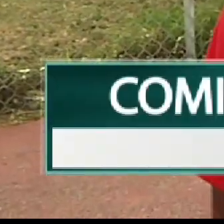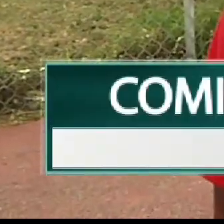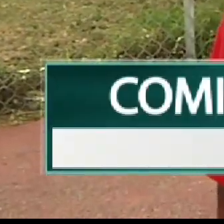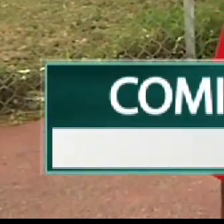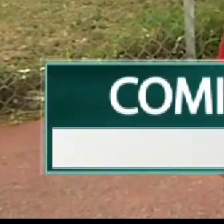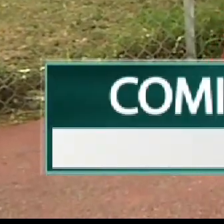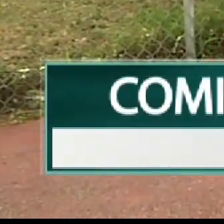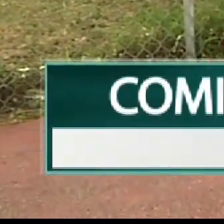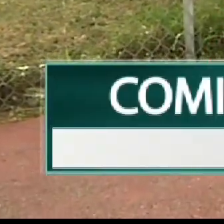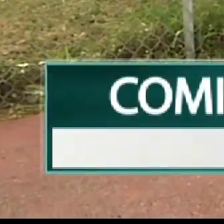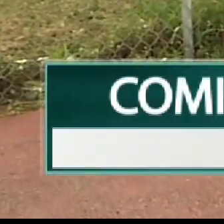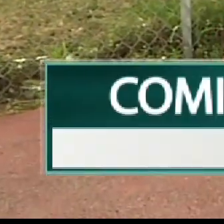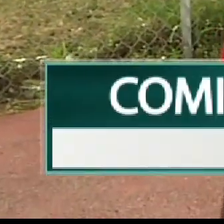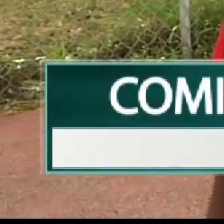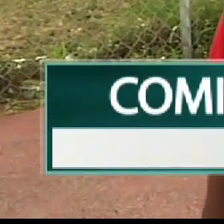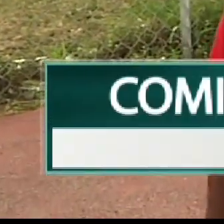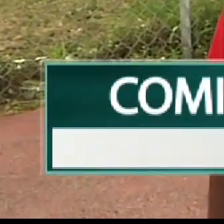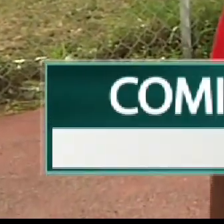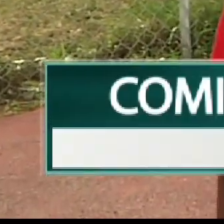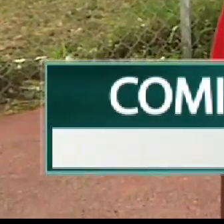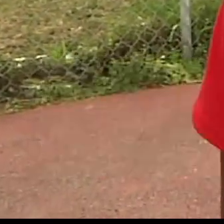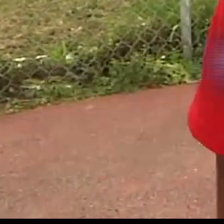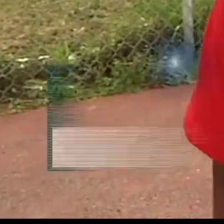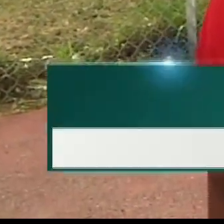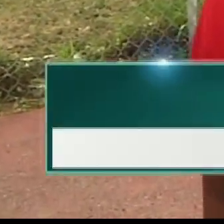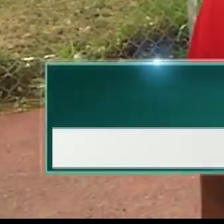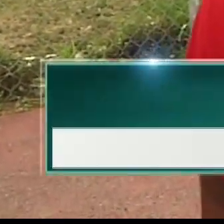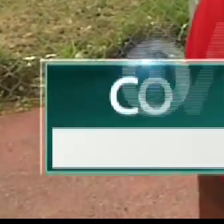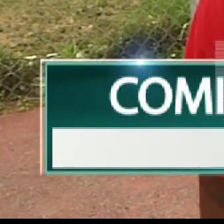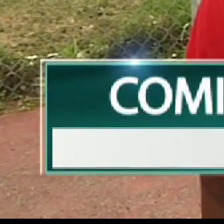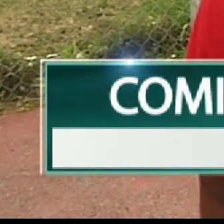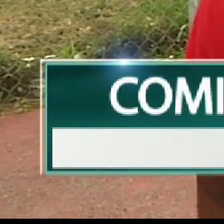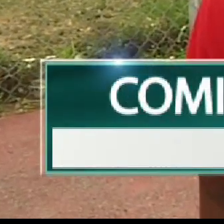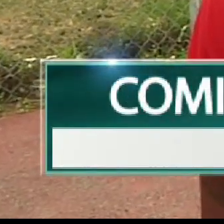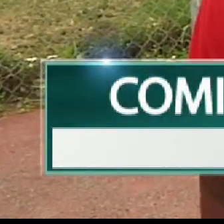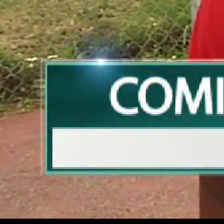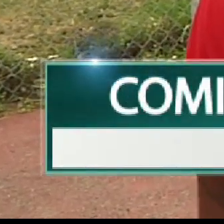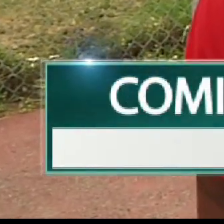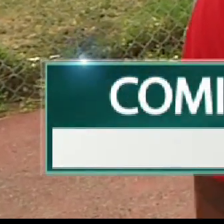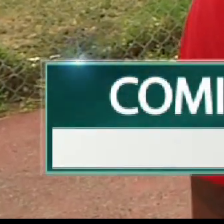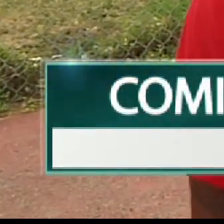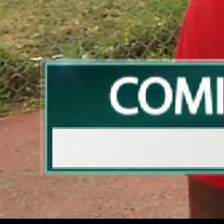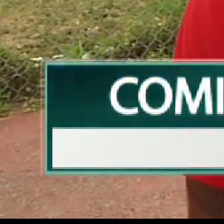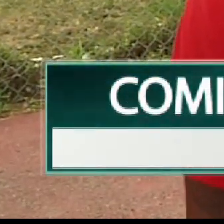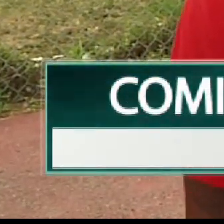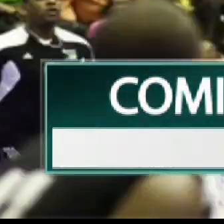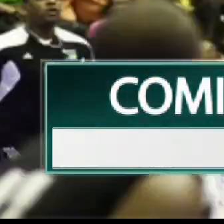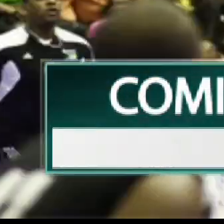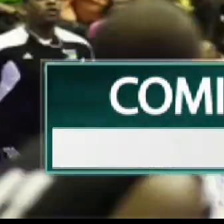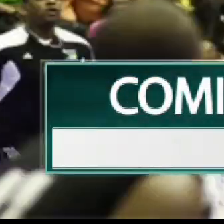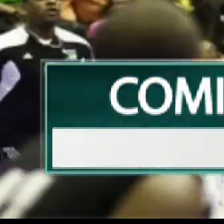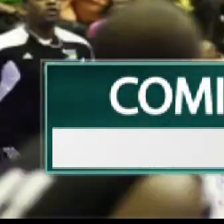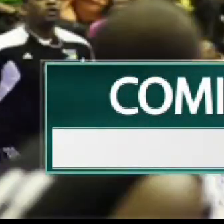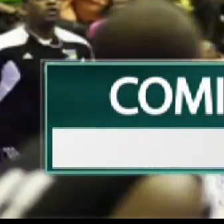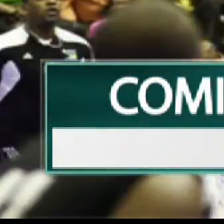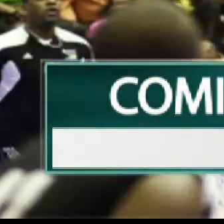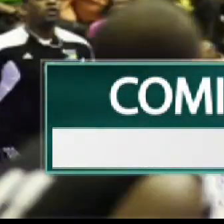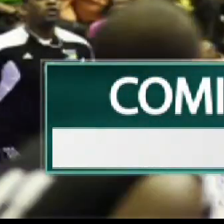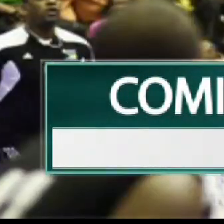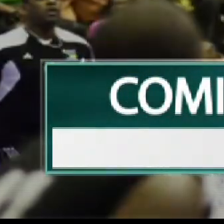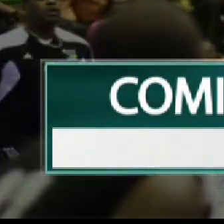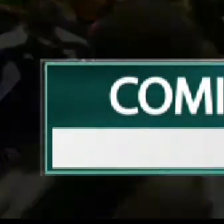Also ahead, a pro tells his first year story. We've got that coming up in sports. You're watching the Bahamas tonight.